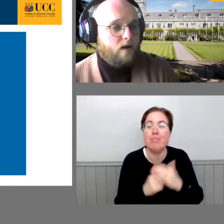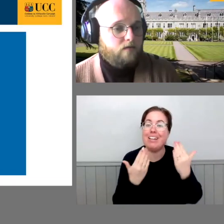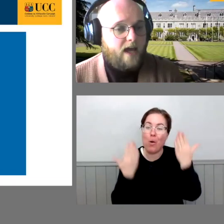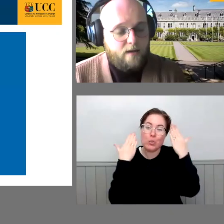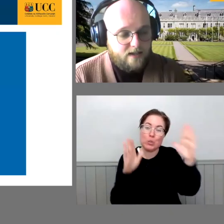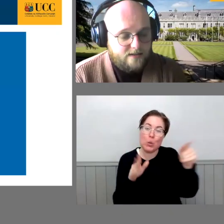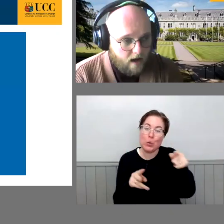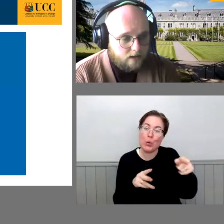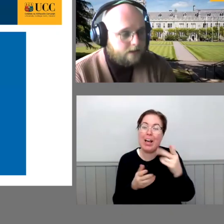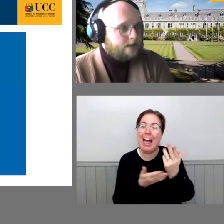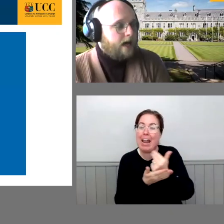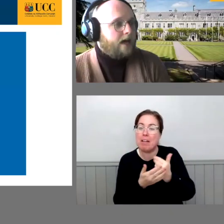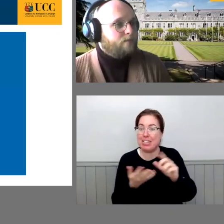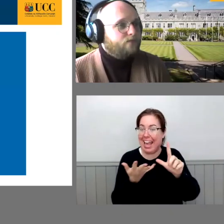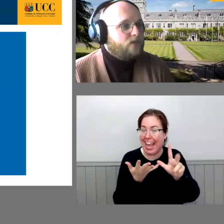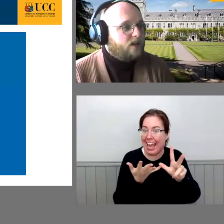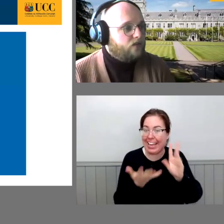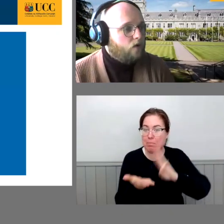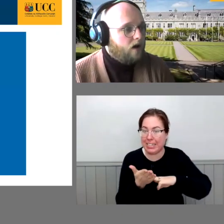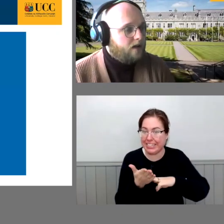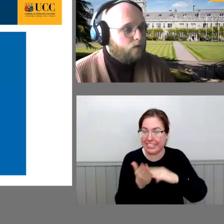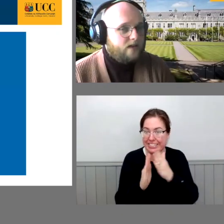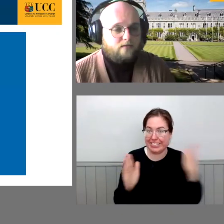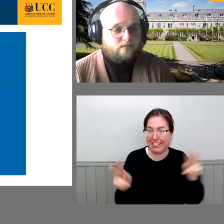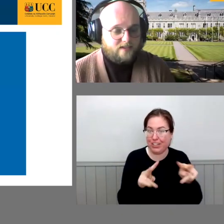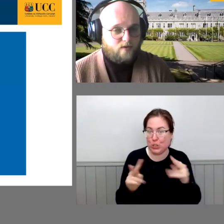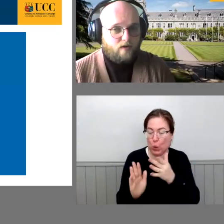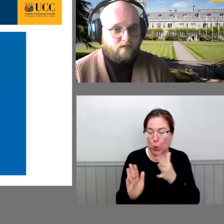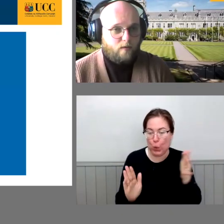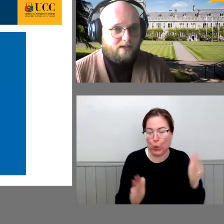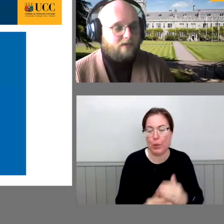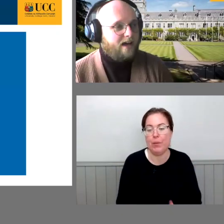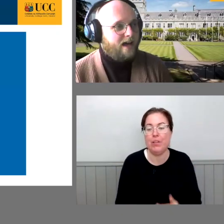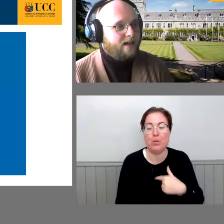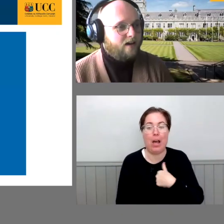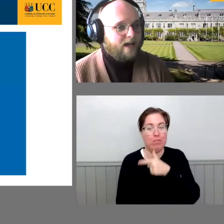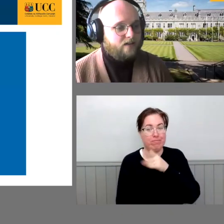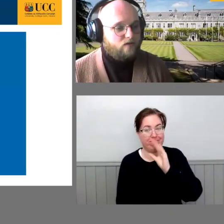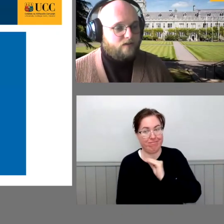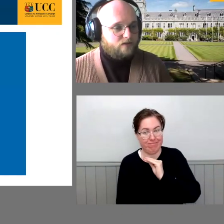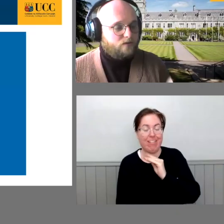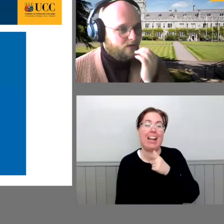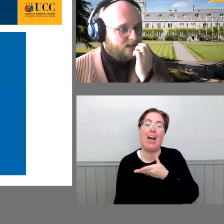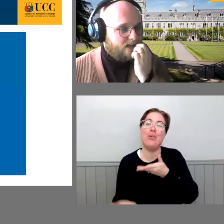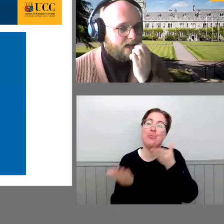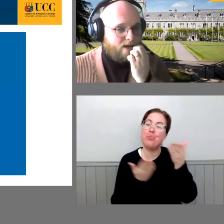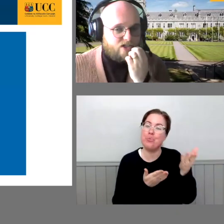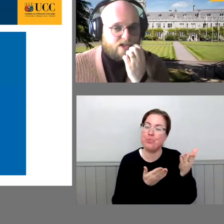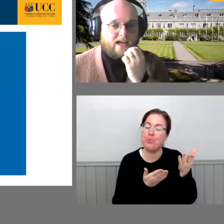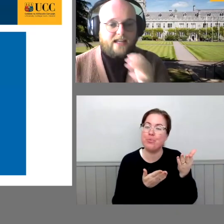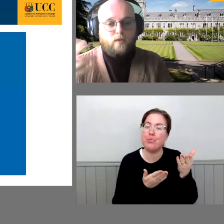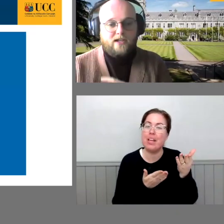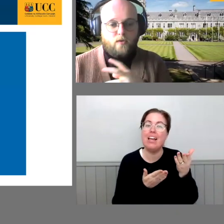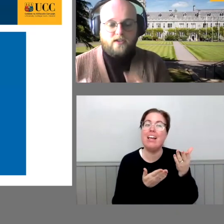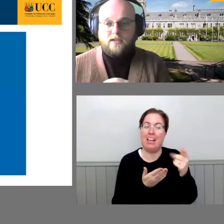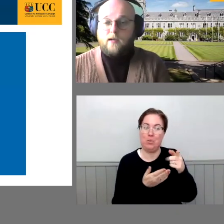now. So it's about 8 minutes long. So I will stop talking for a while and I will hand over to the